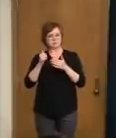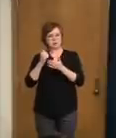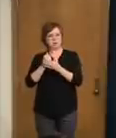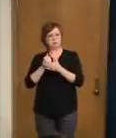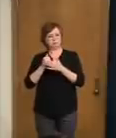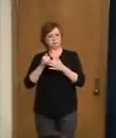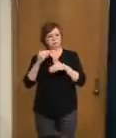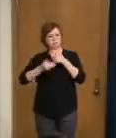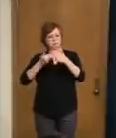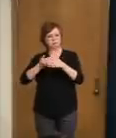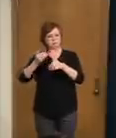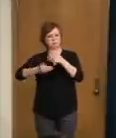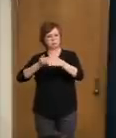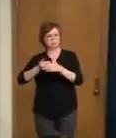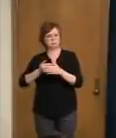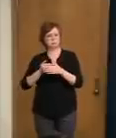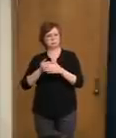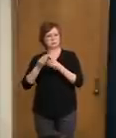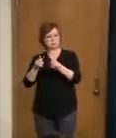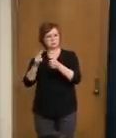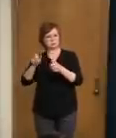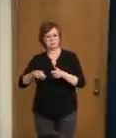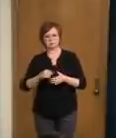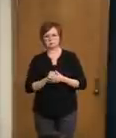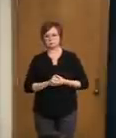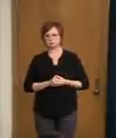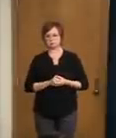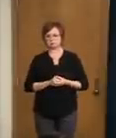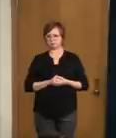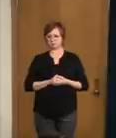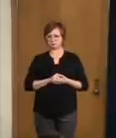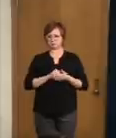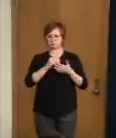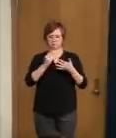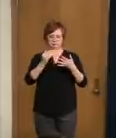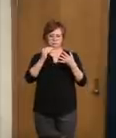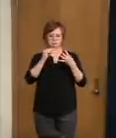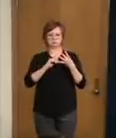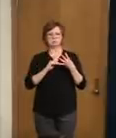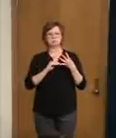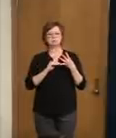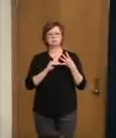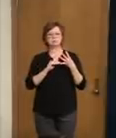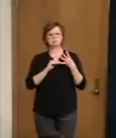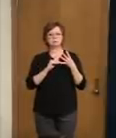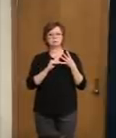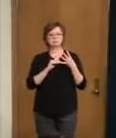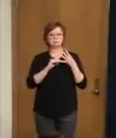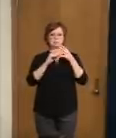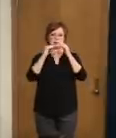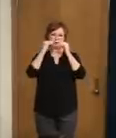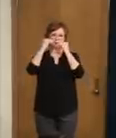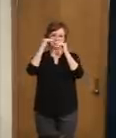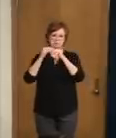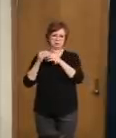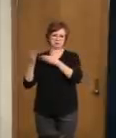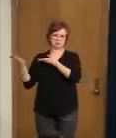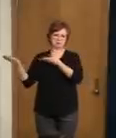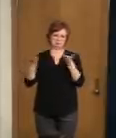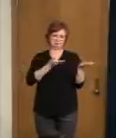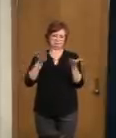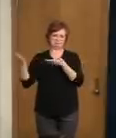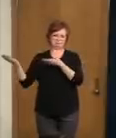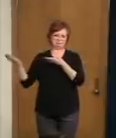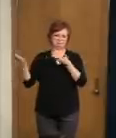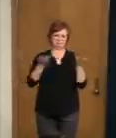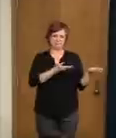We are going to be and currently dealing with limited, variable, and unpredictable allocations, and we hope to see